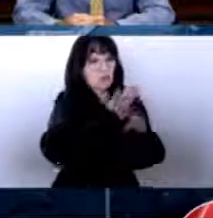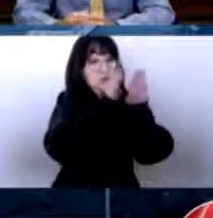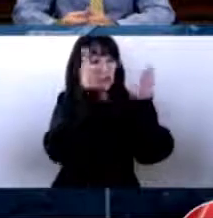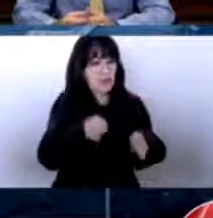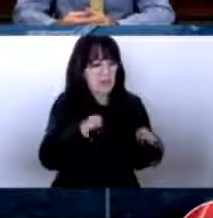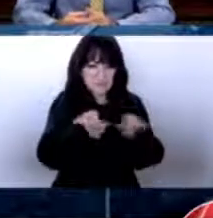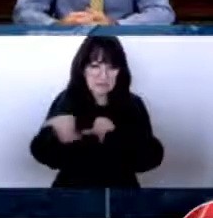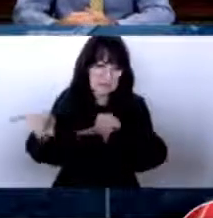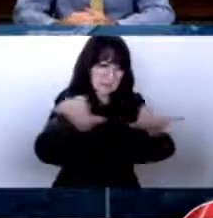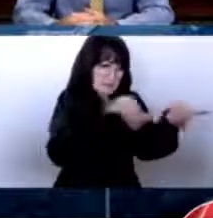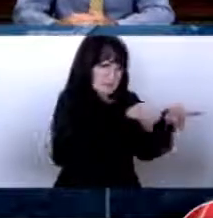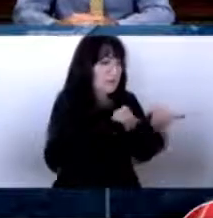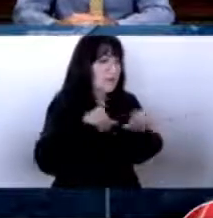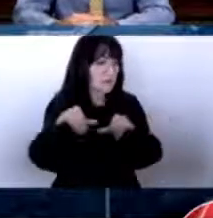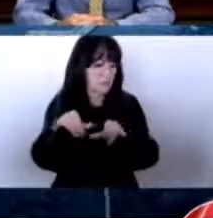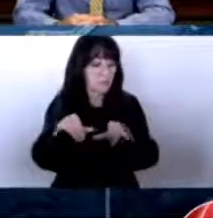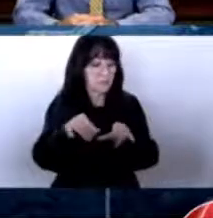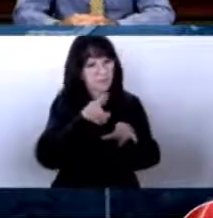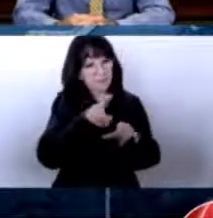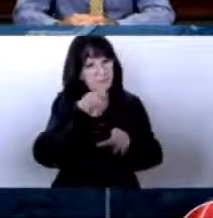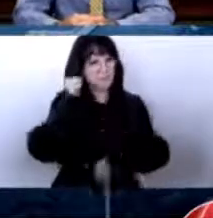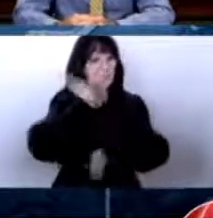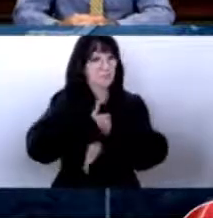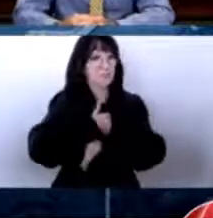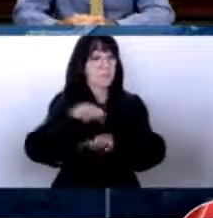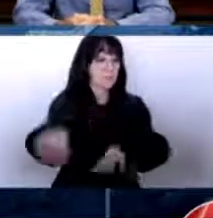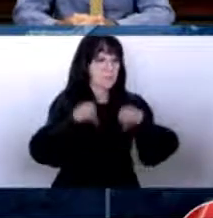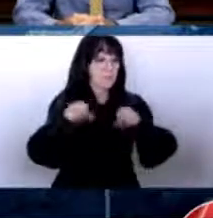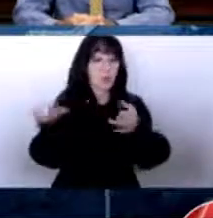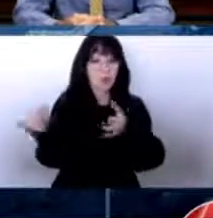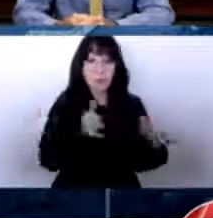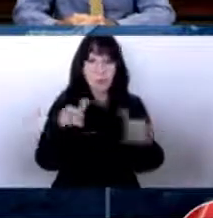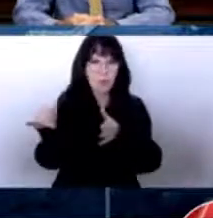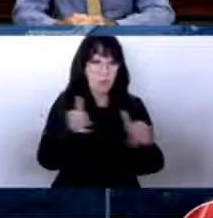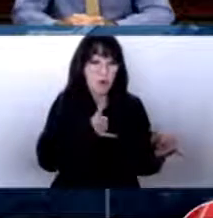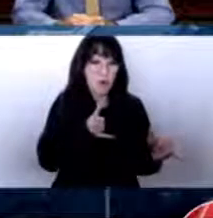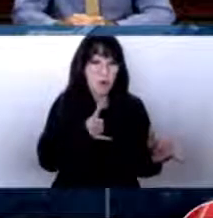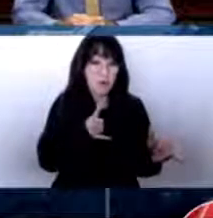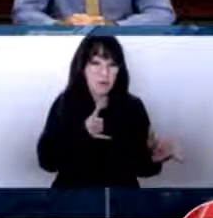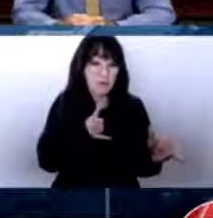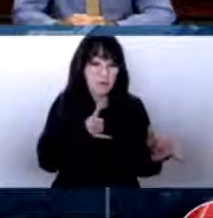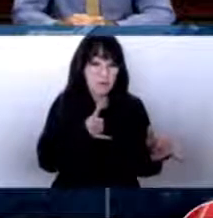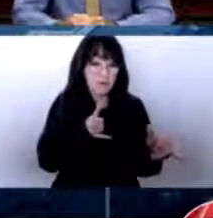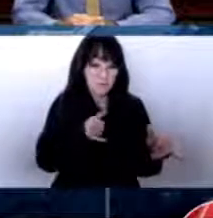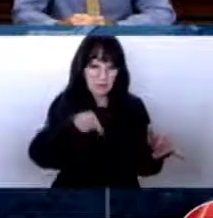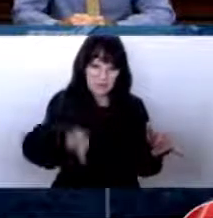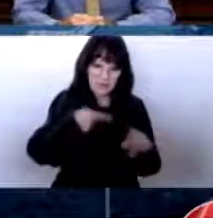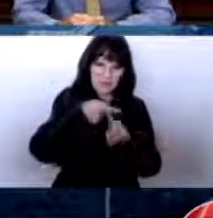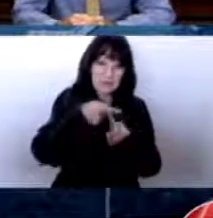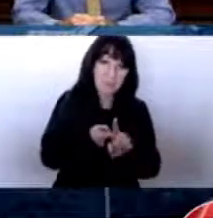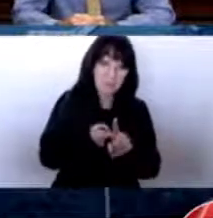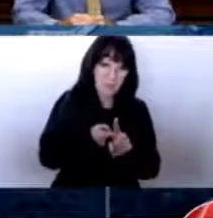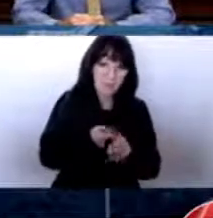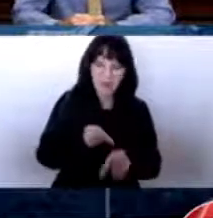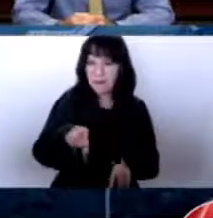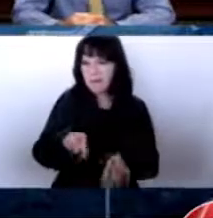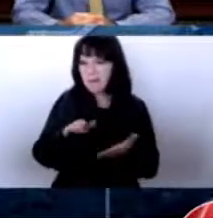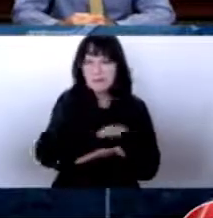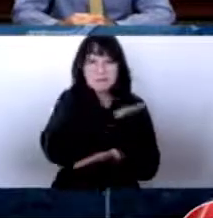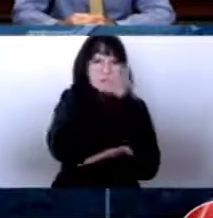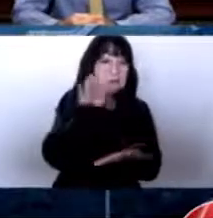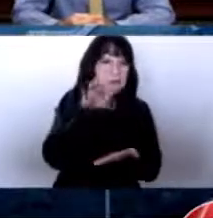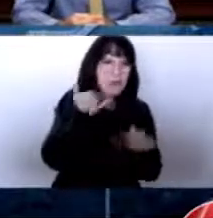same. Don't schedule that party for the college